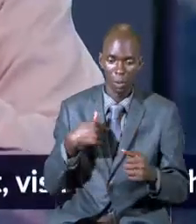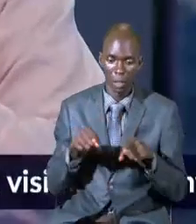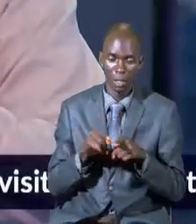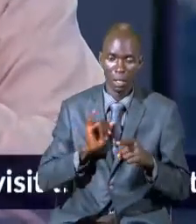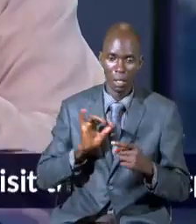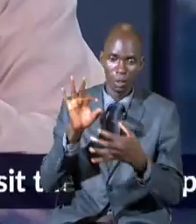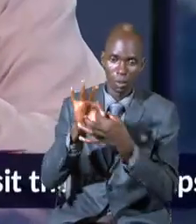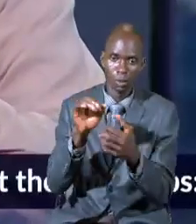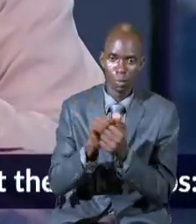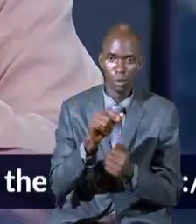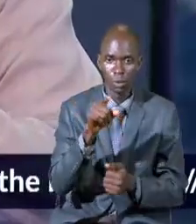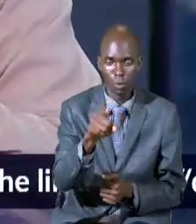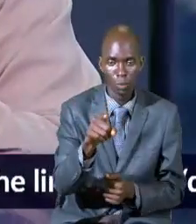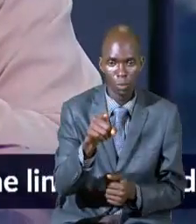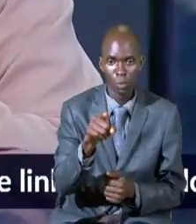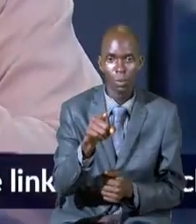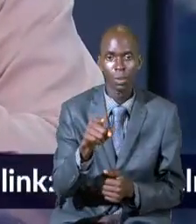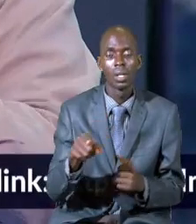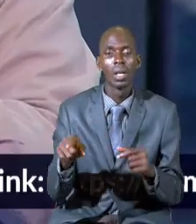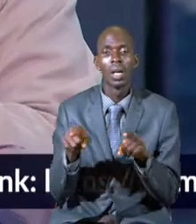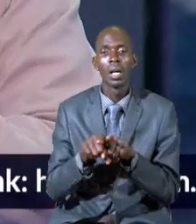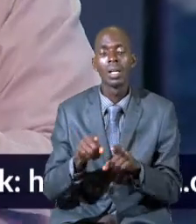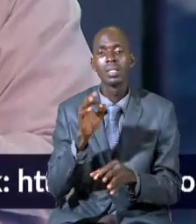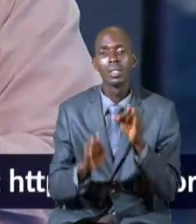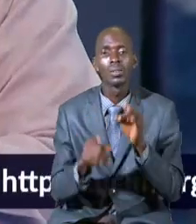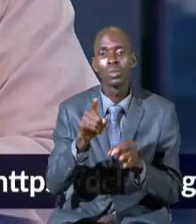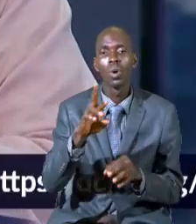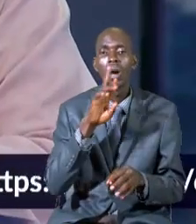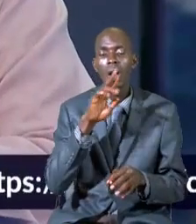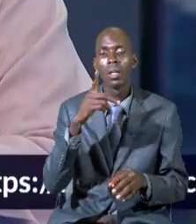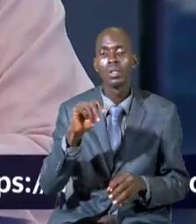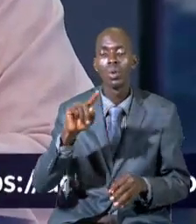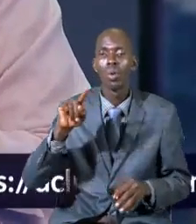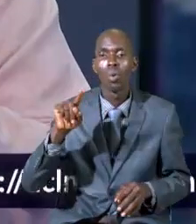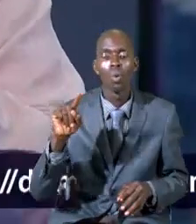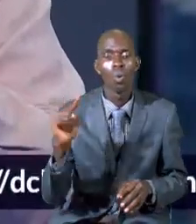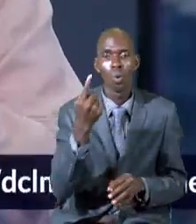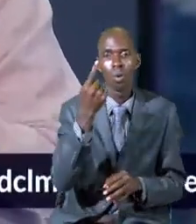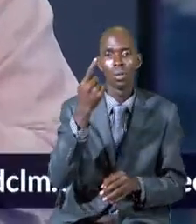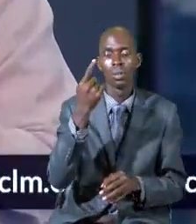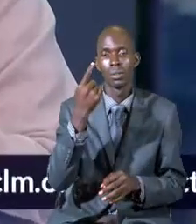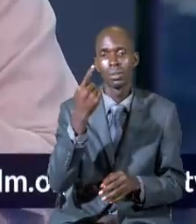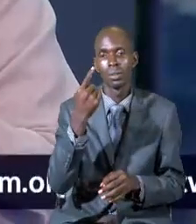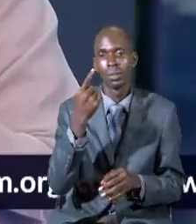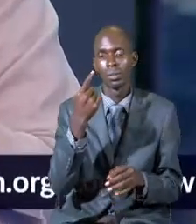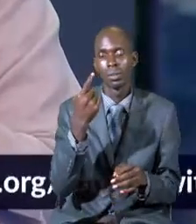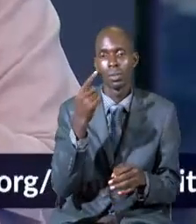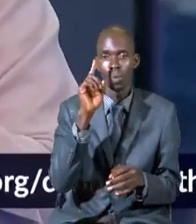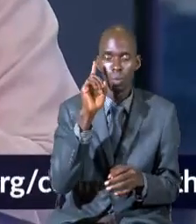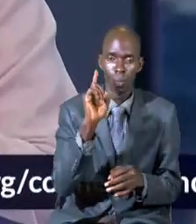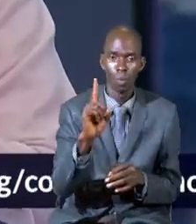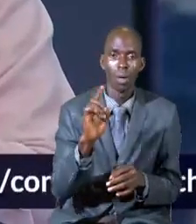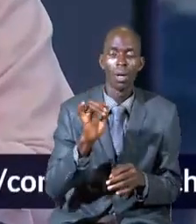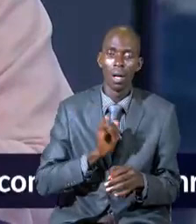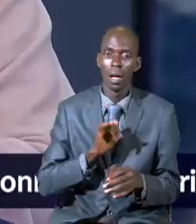as if you are the only one I'm mentioning before the